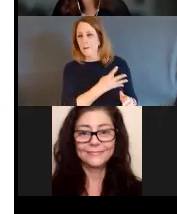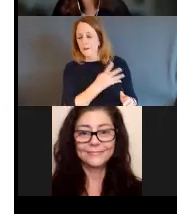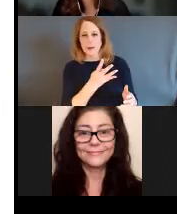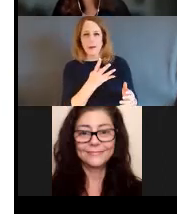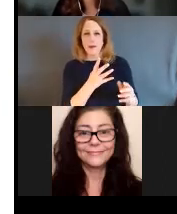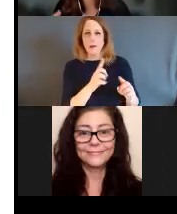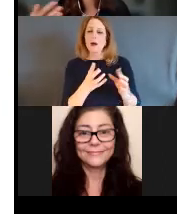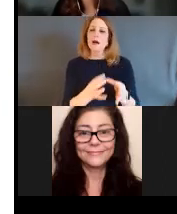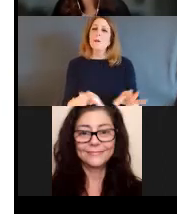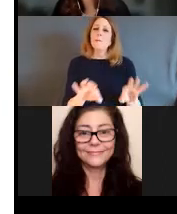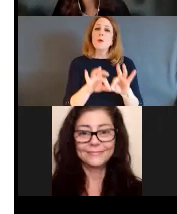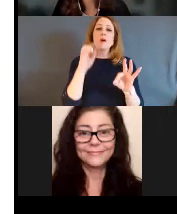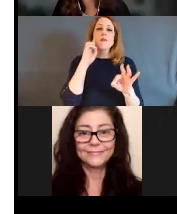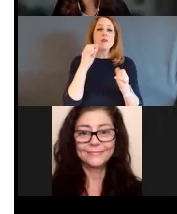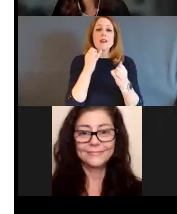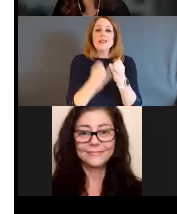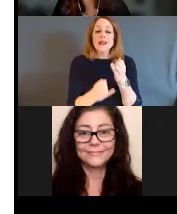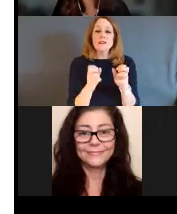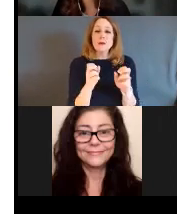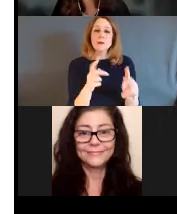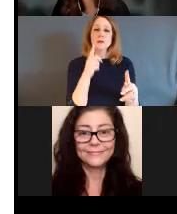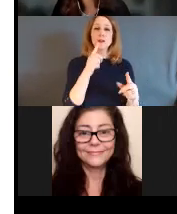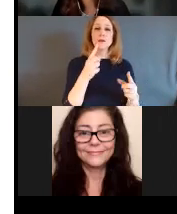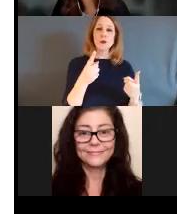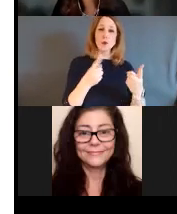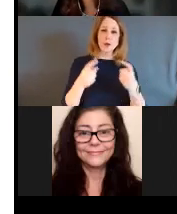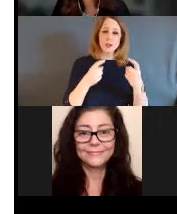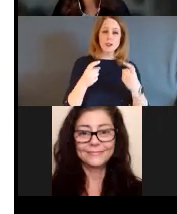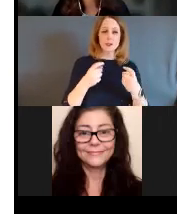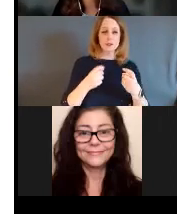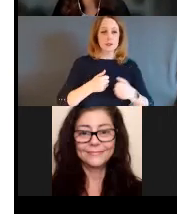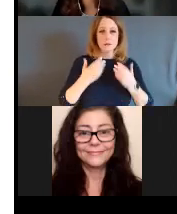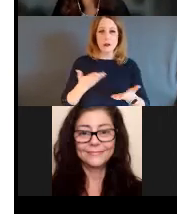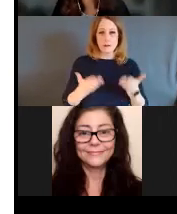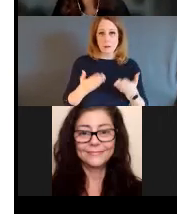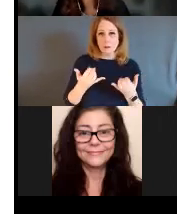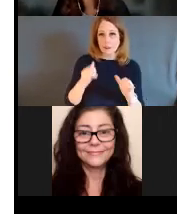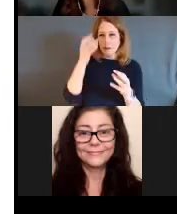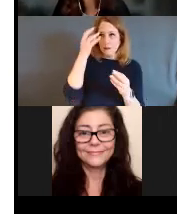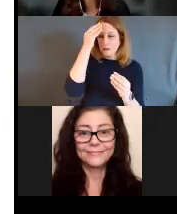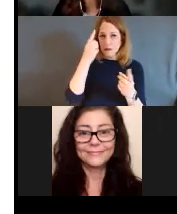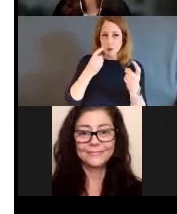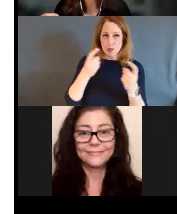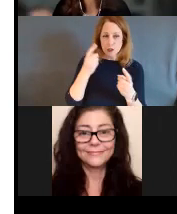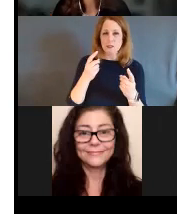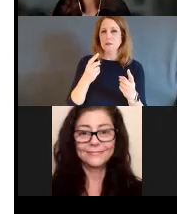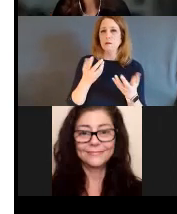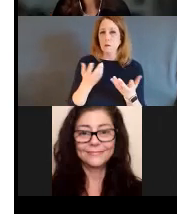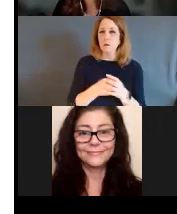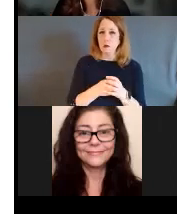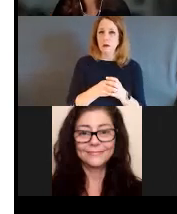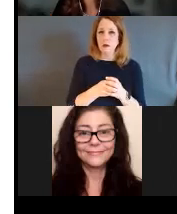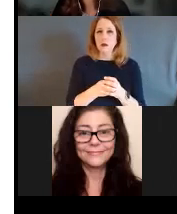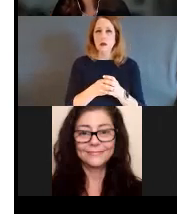provide provide opportunity for any last questions that the survivor may have at the close of your services. If there's